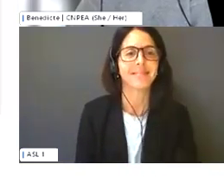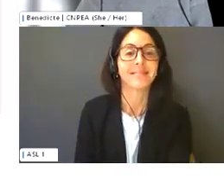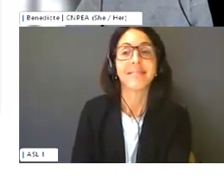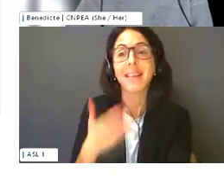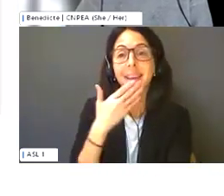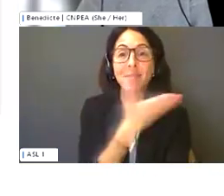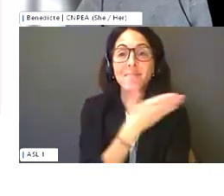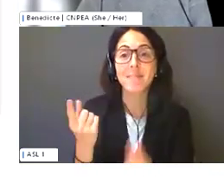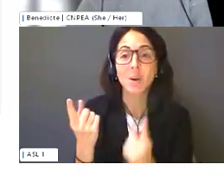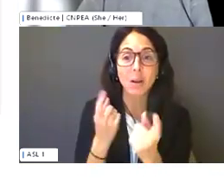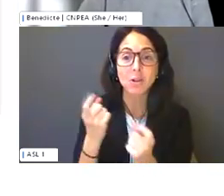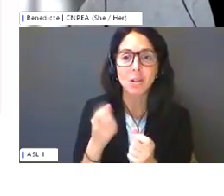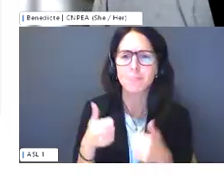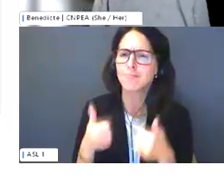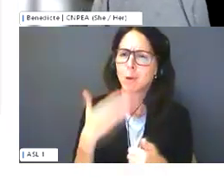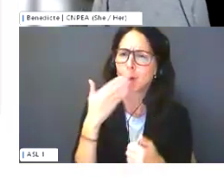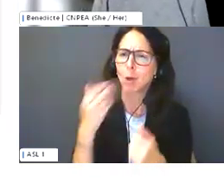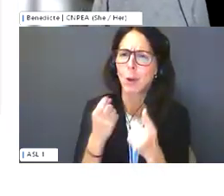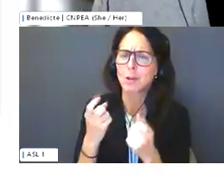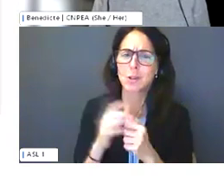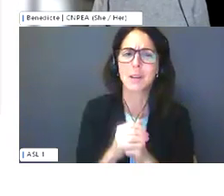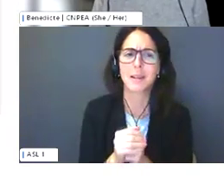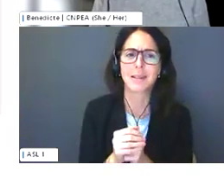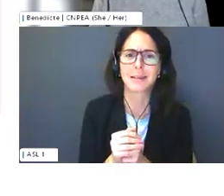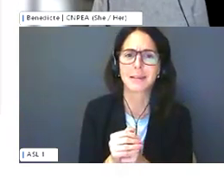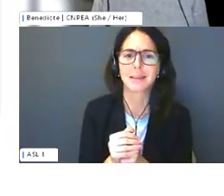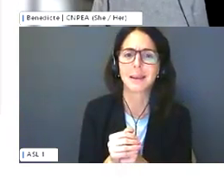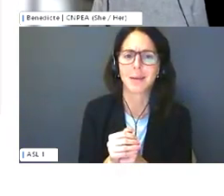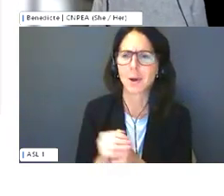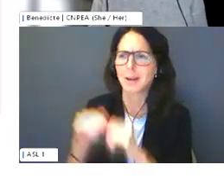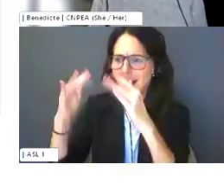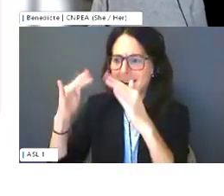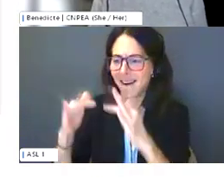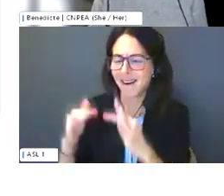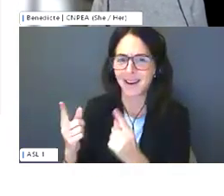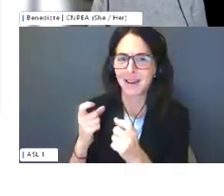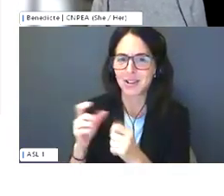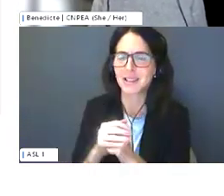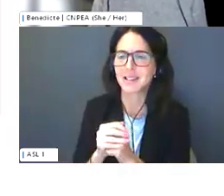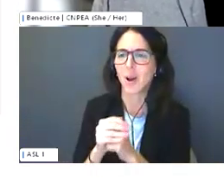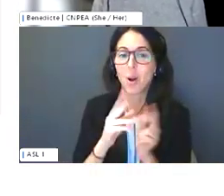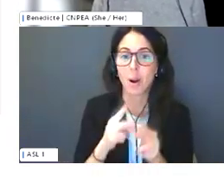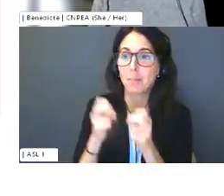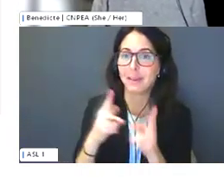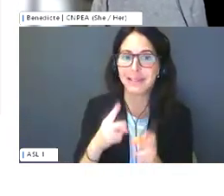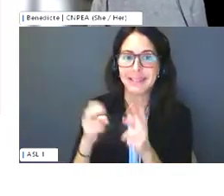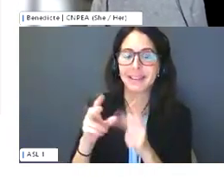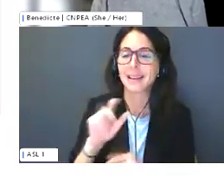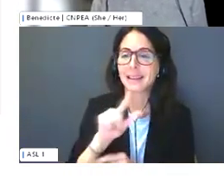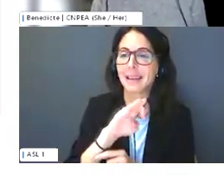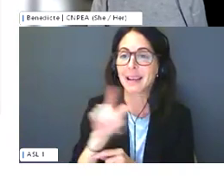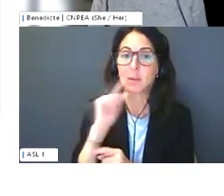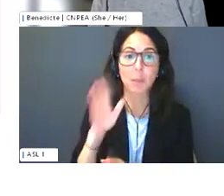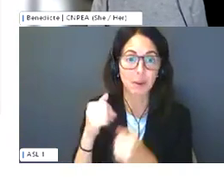everybody. They're really great. And as Benedict said, I'm just trying to go through and answer some of them or put some links into the training that we offer at Elder Abuse